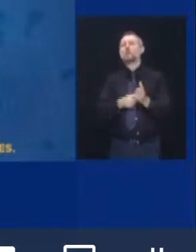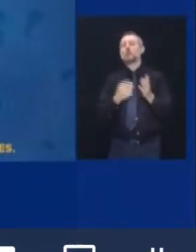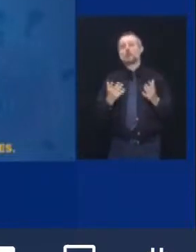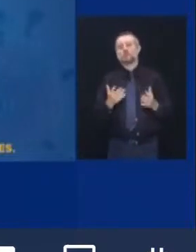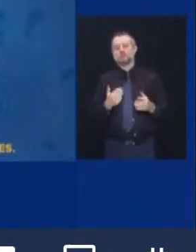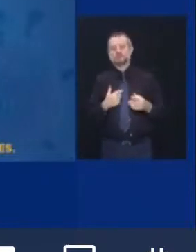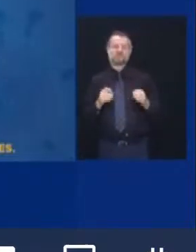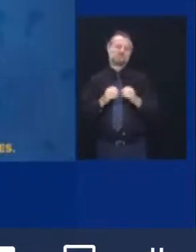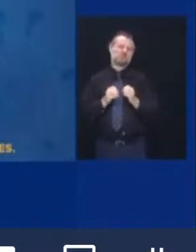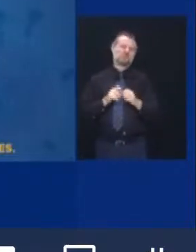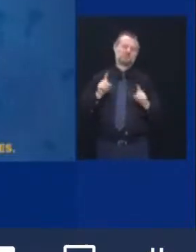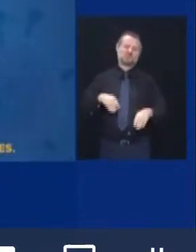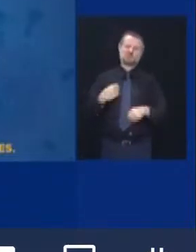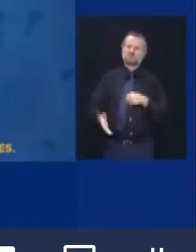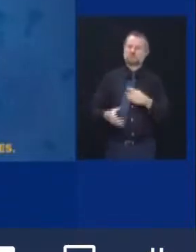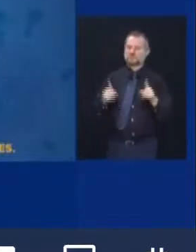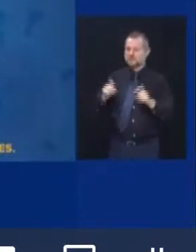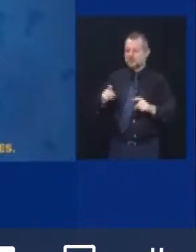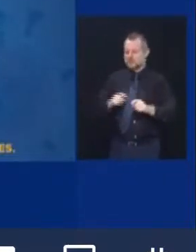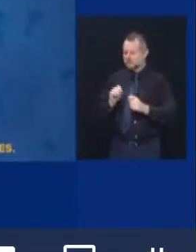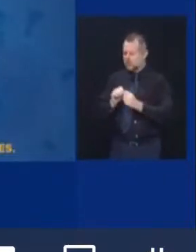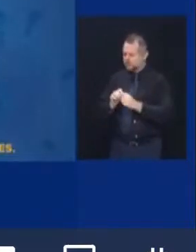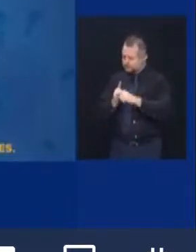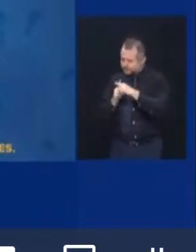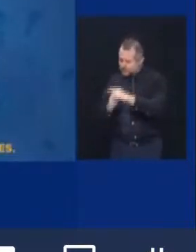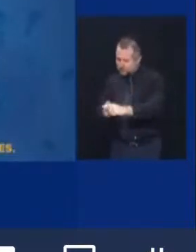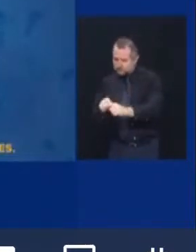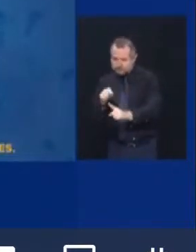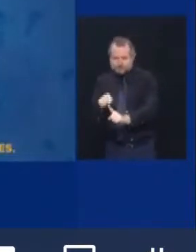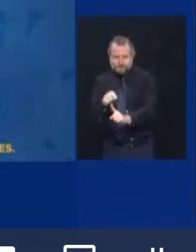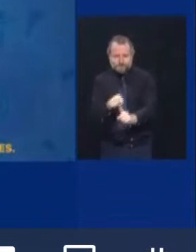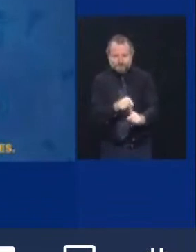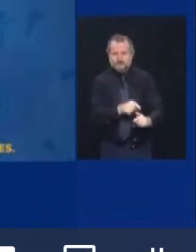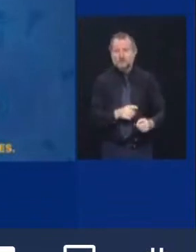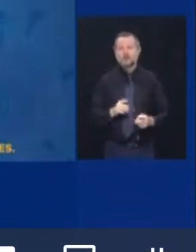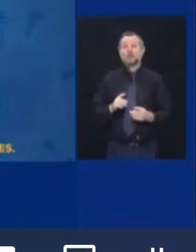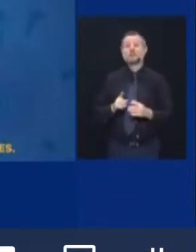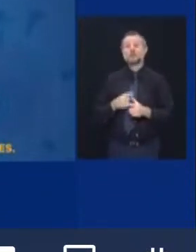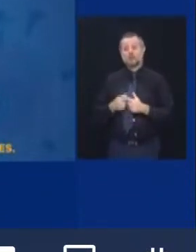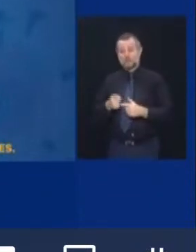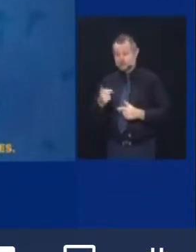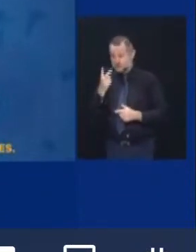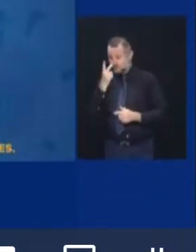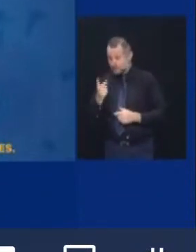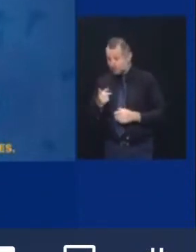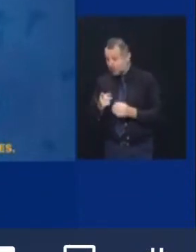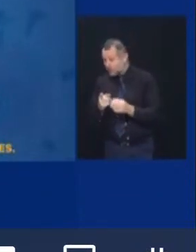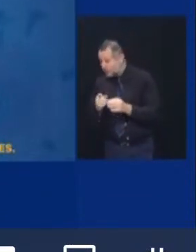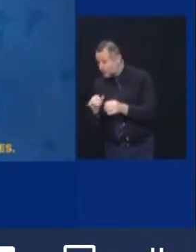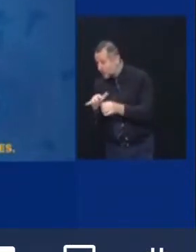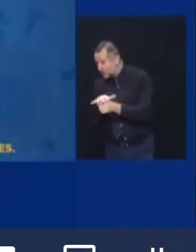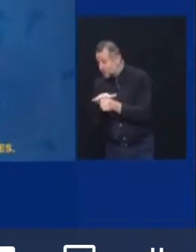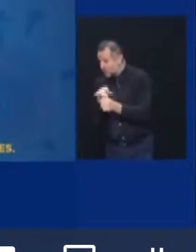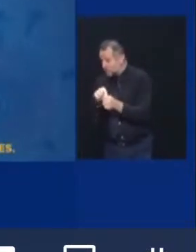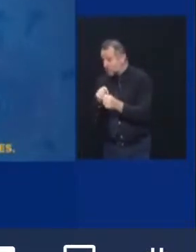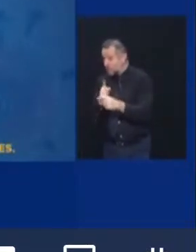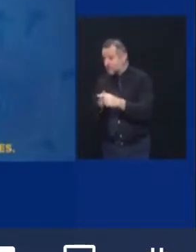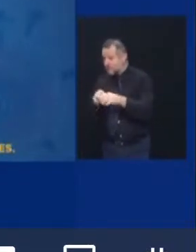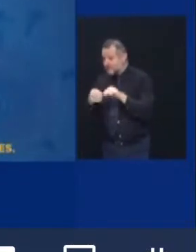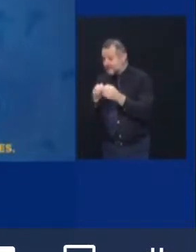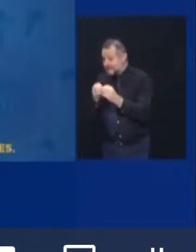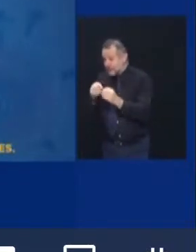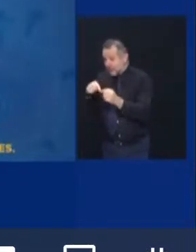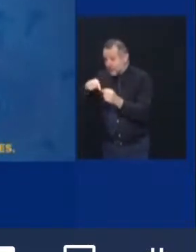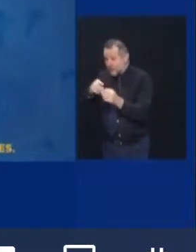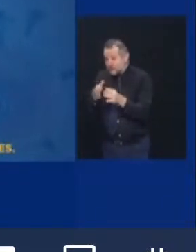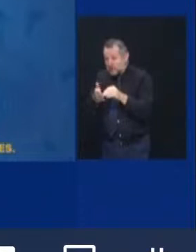more targeted testing, and then you have to be responsive to the situations in that specific locality